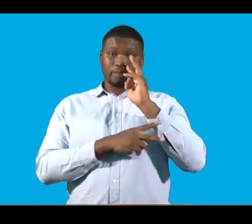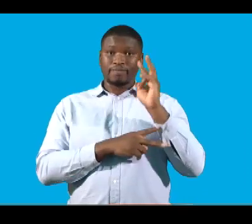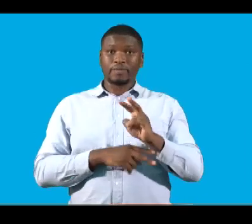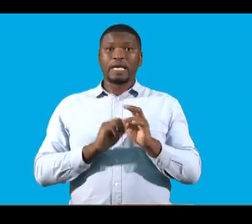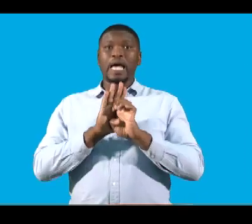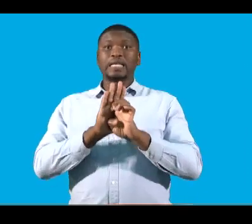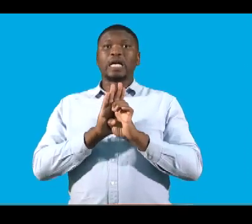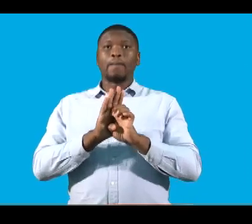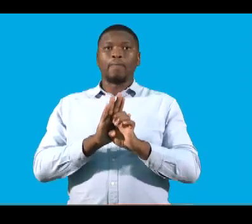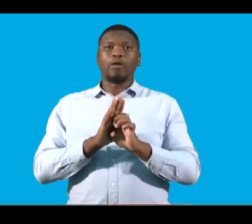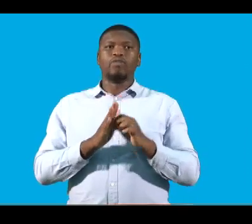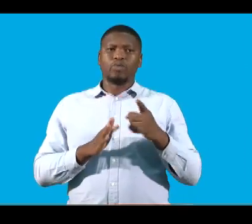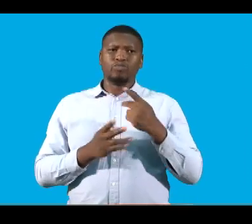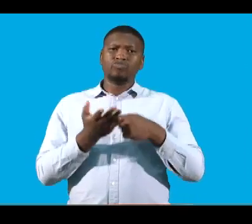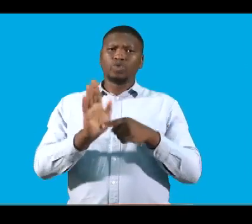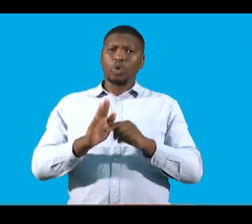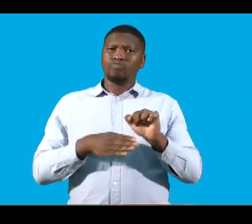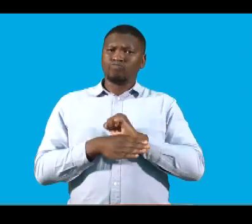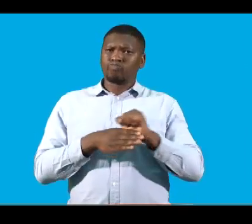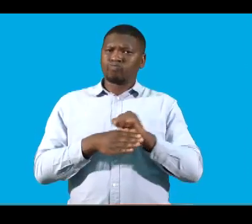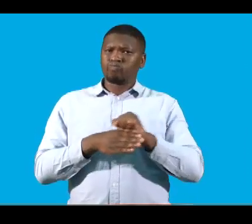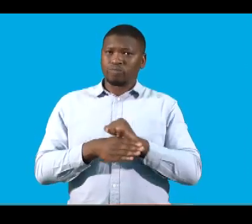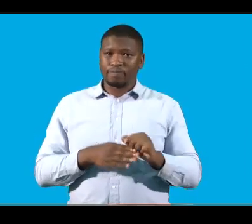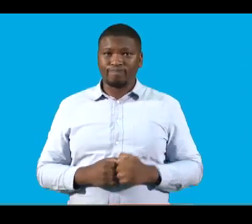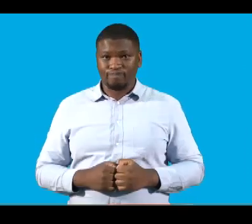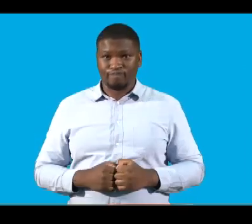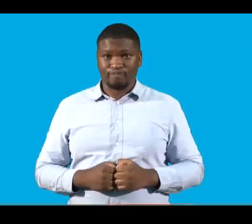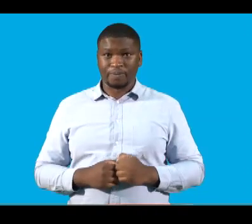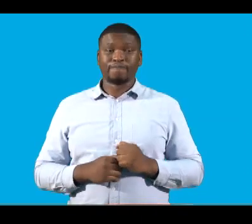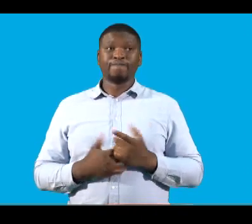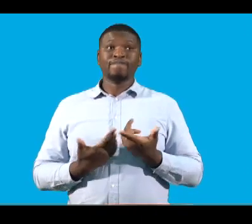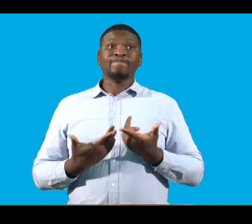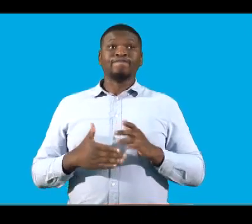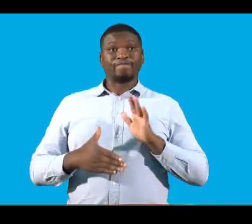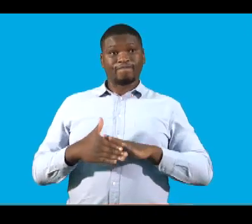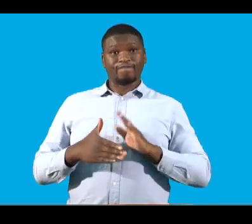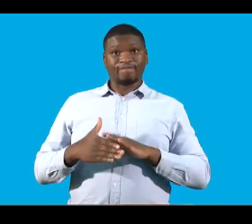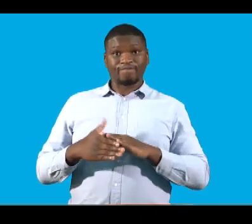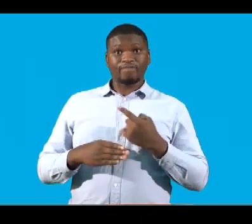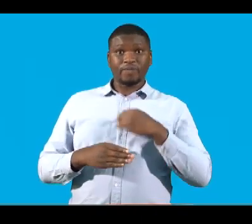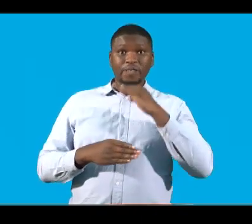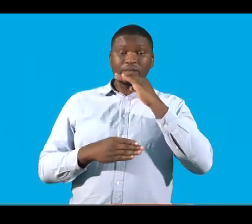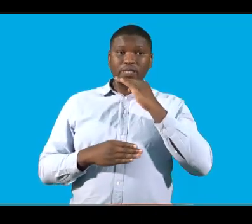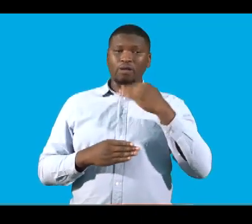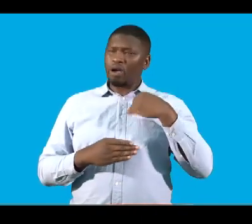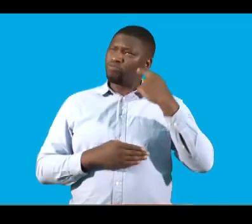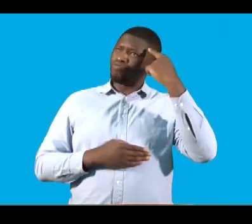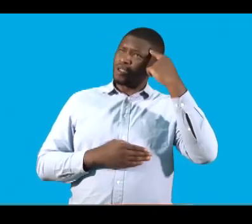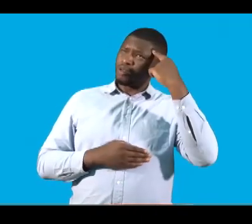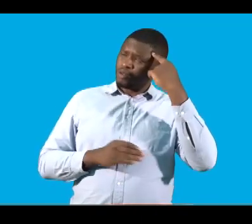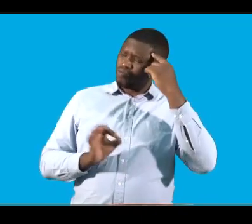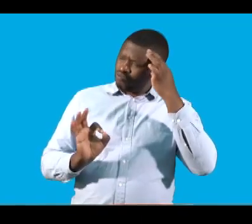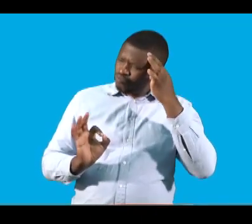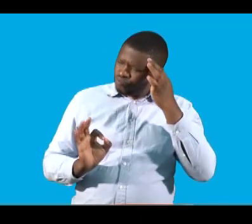right? Now, let's look at an example of this in practicality. So, reason is the power